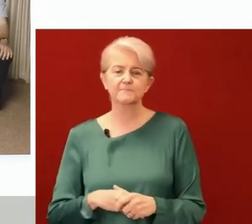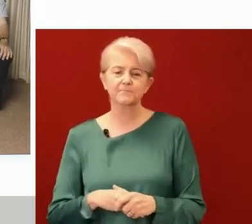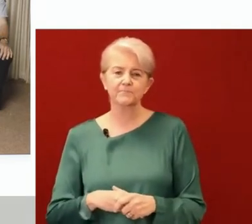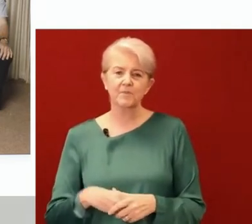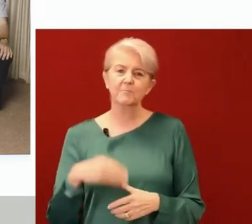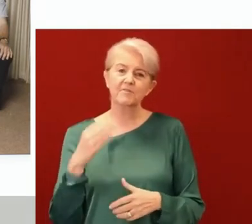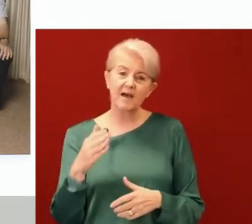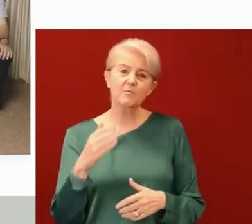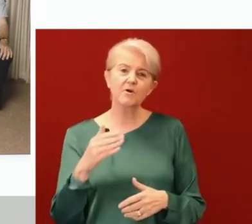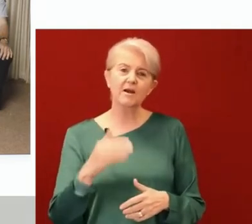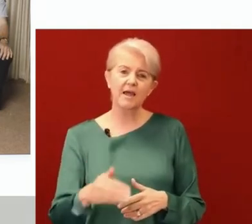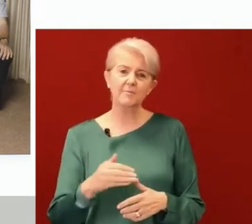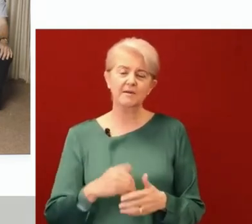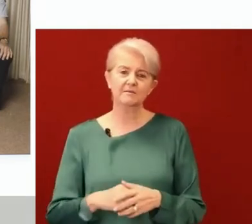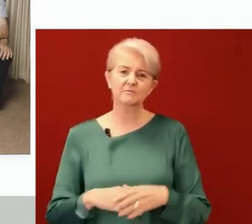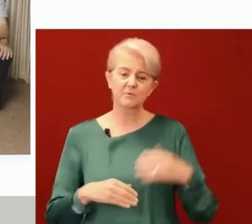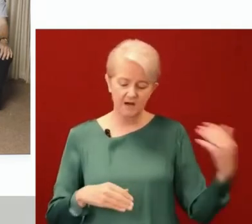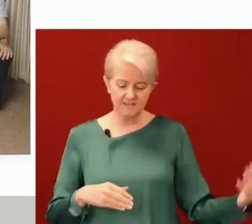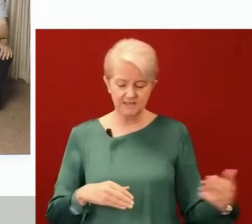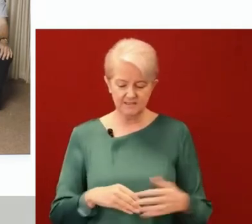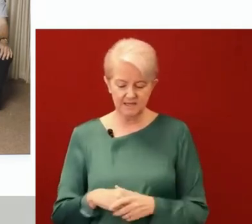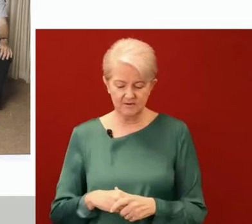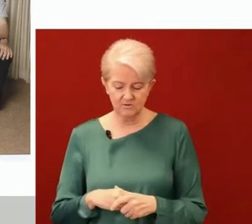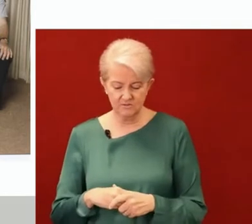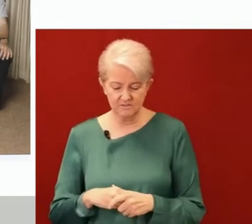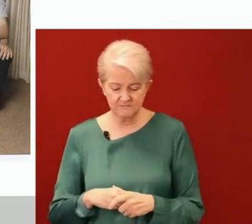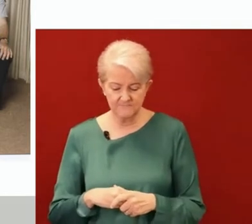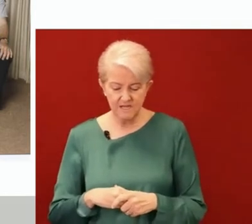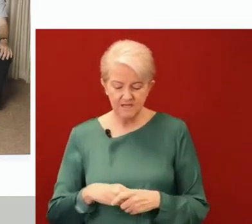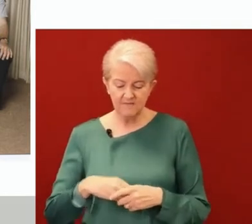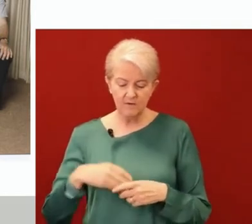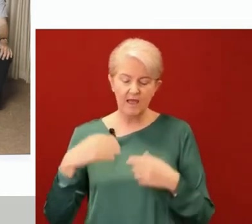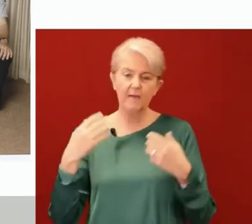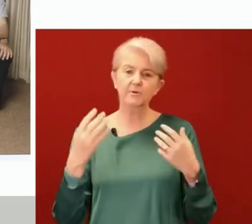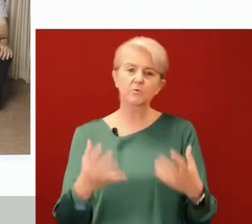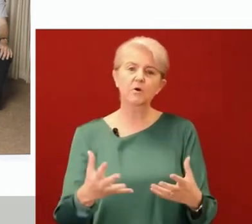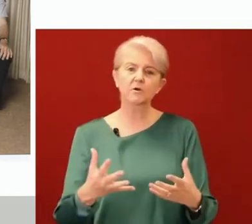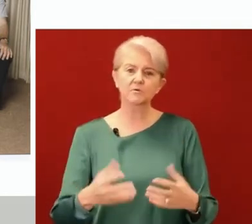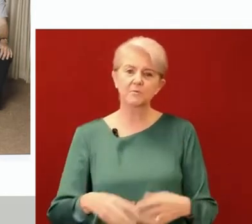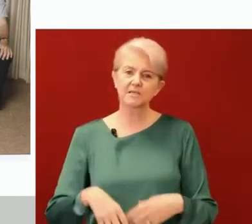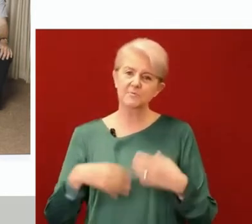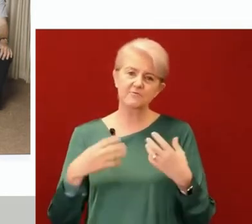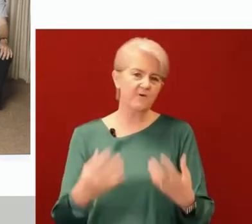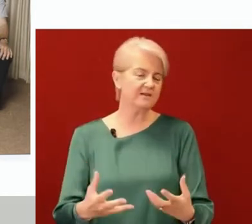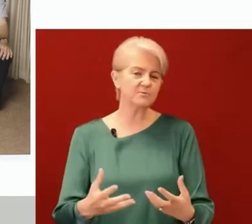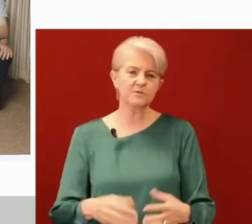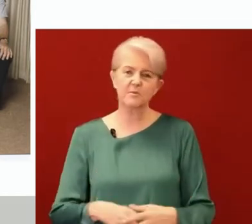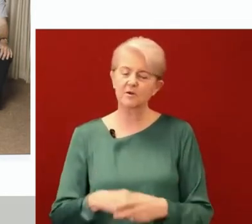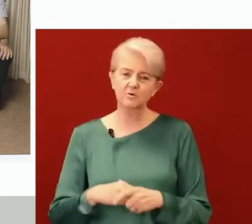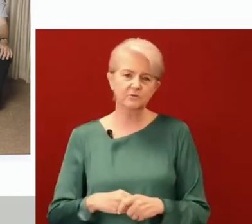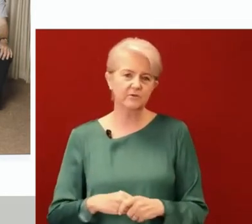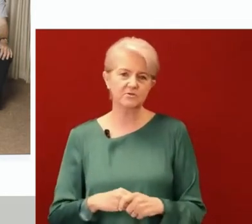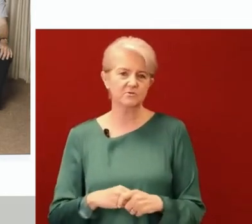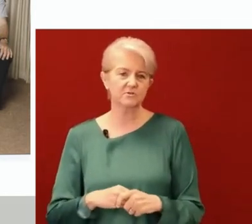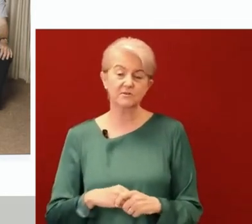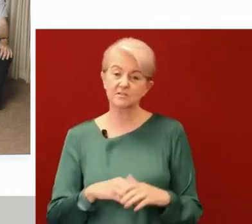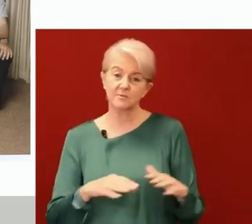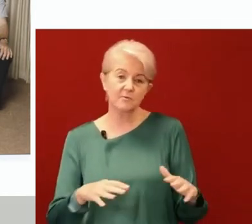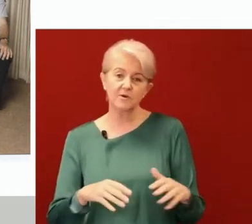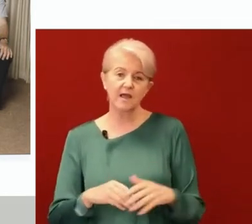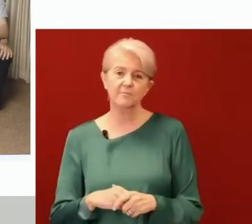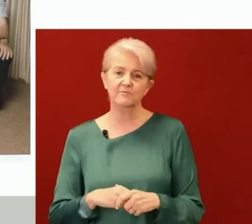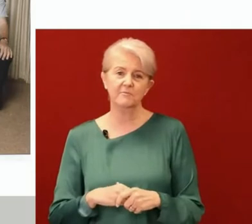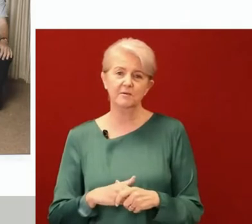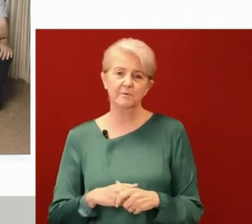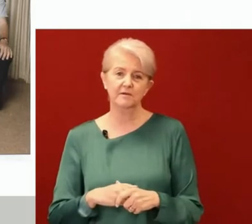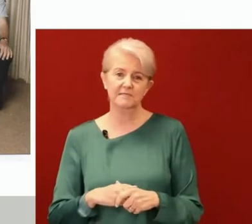friends. But they weren't happy when I ducked that course. They were happy to work with me, to be friends with me, all of those sorts of things, but